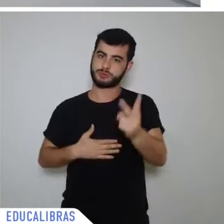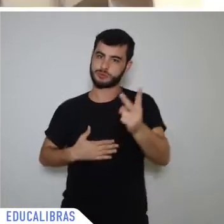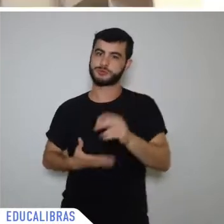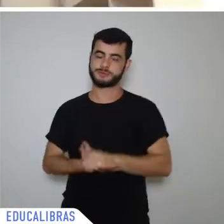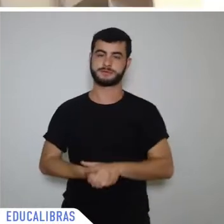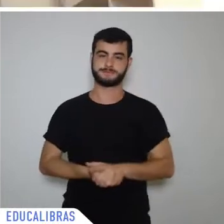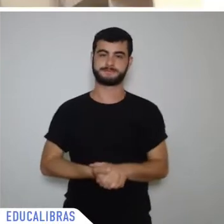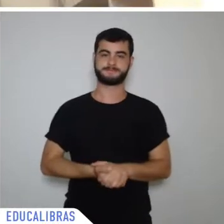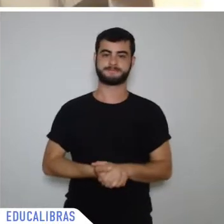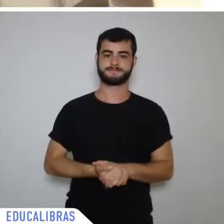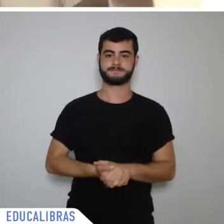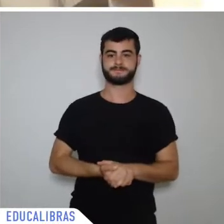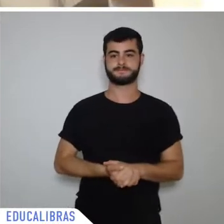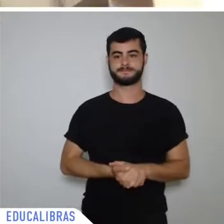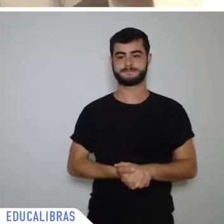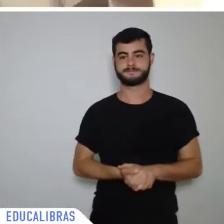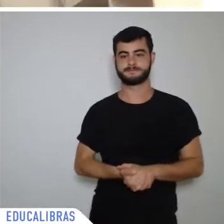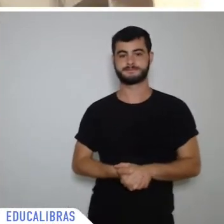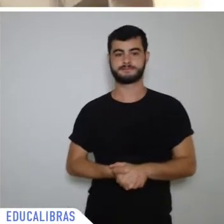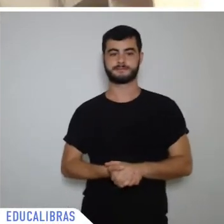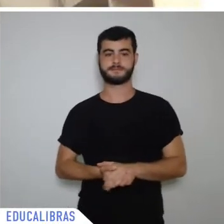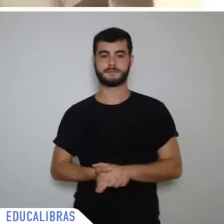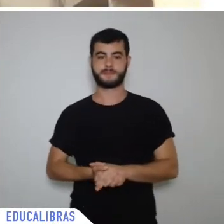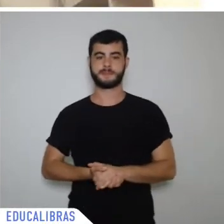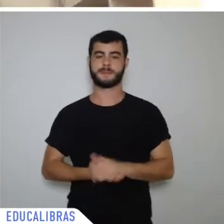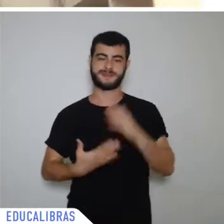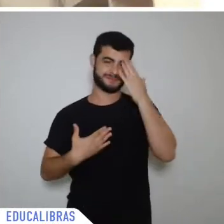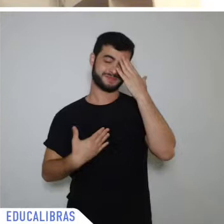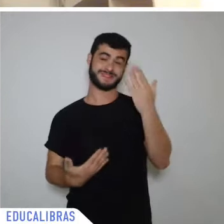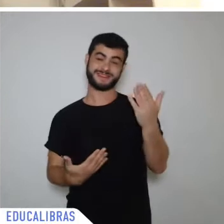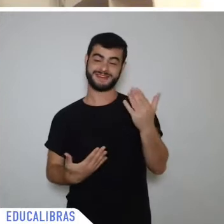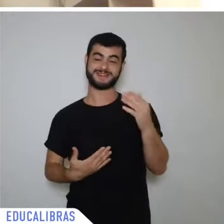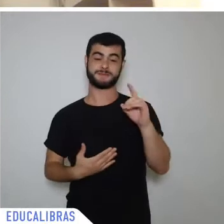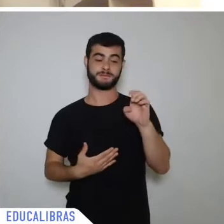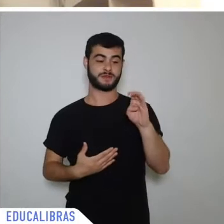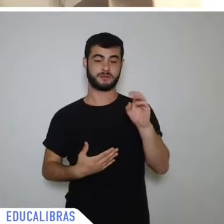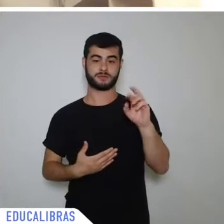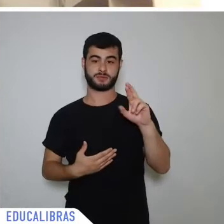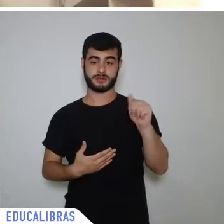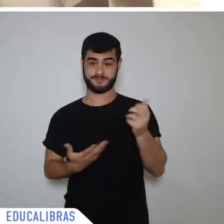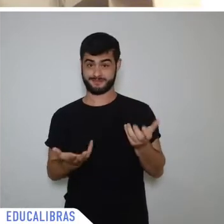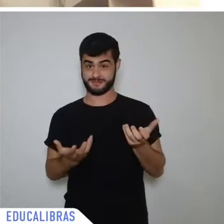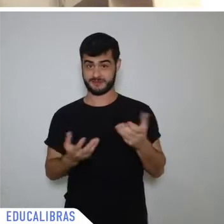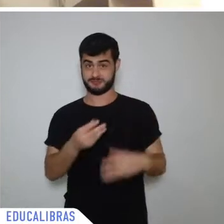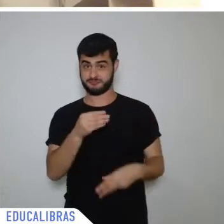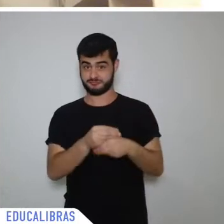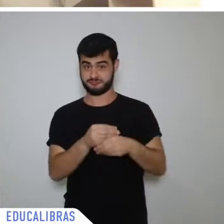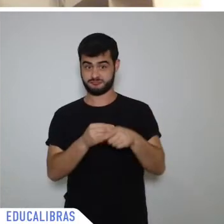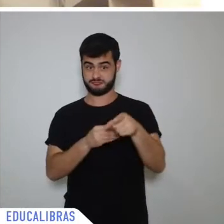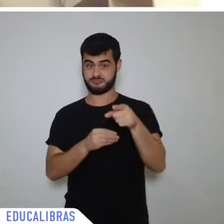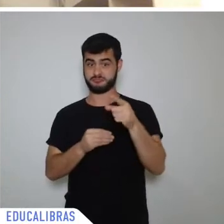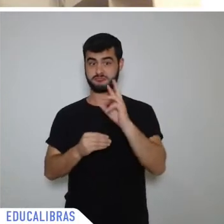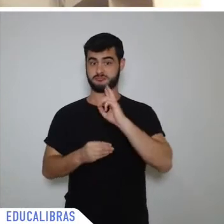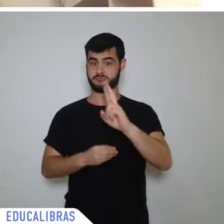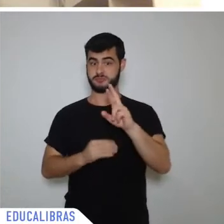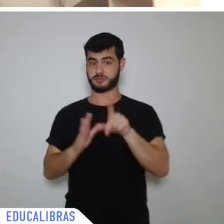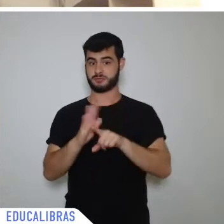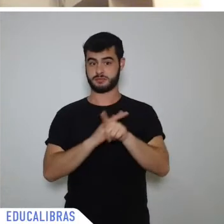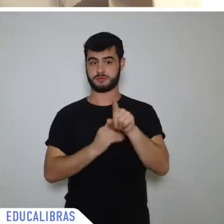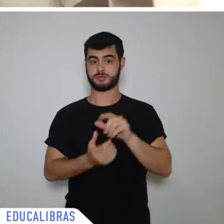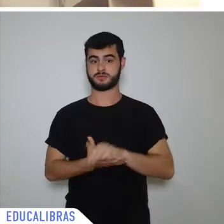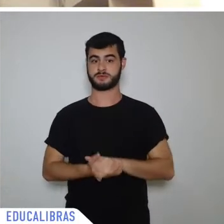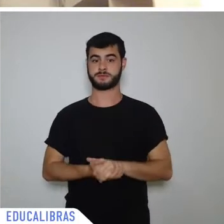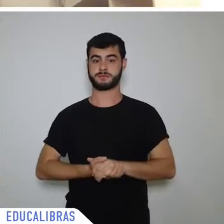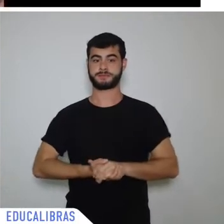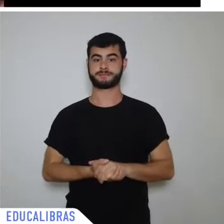this ideology. And I have to believe that so I can keep on fighting. Thank you. Débora, if you want to contribute